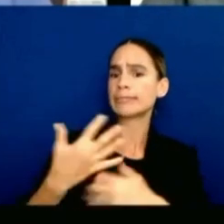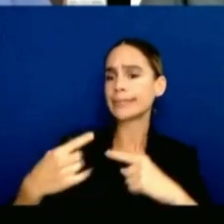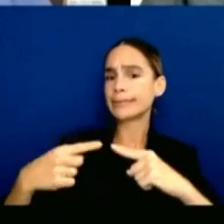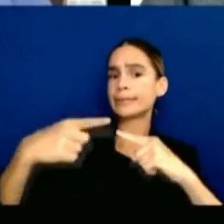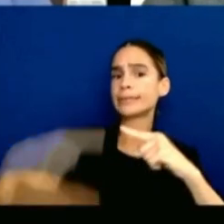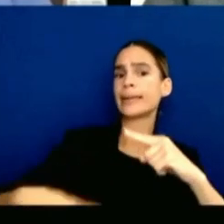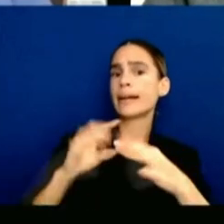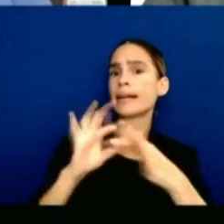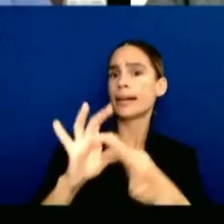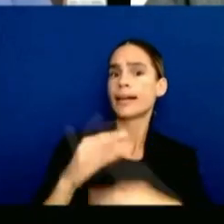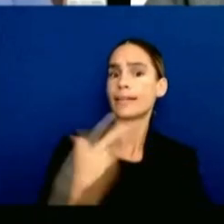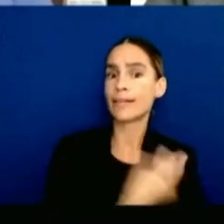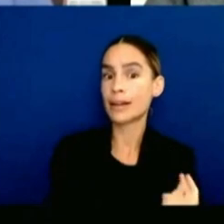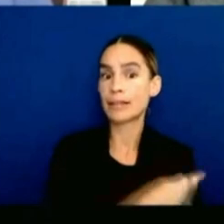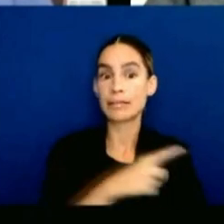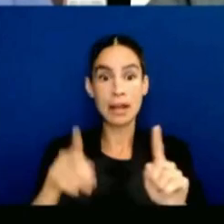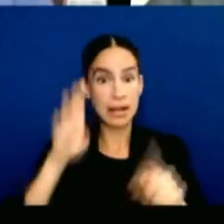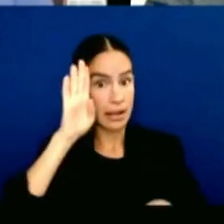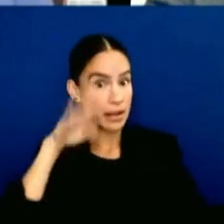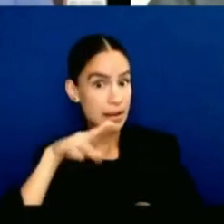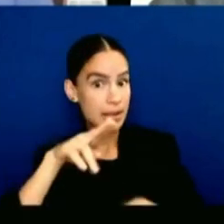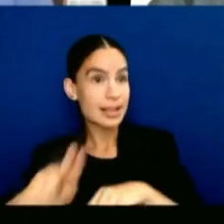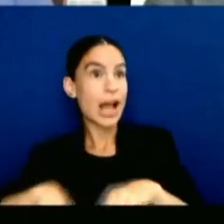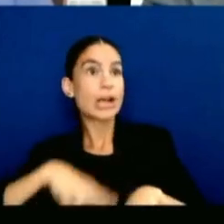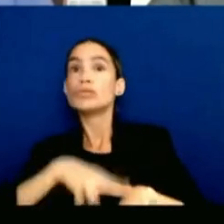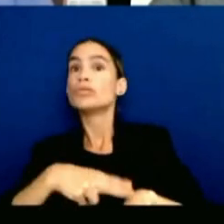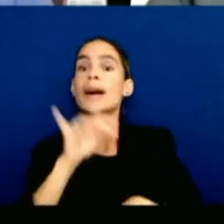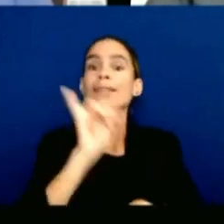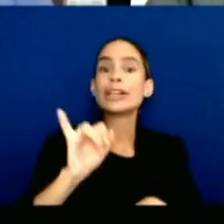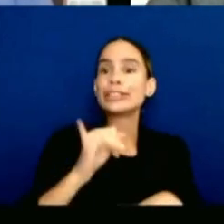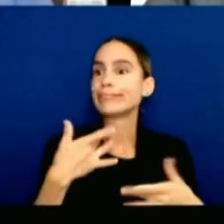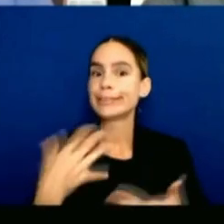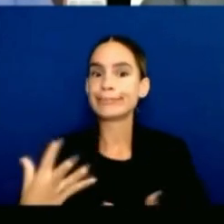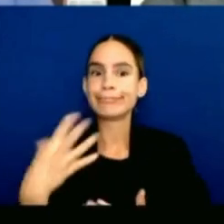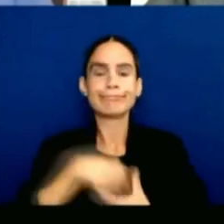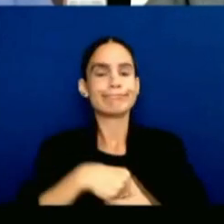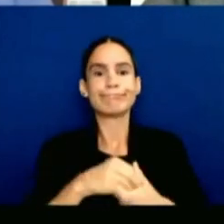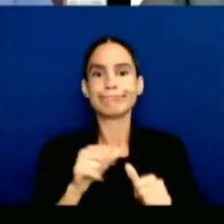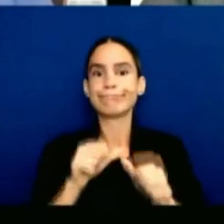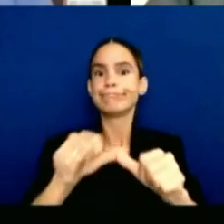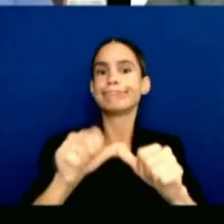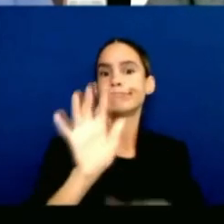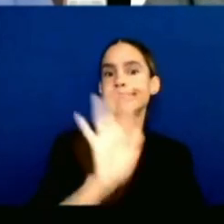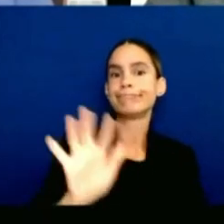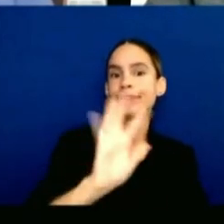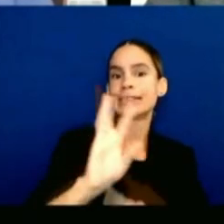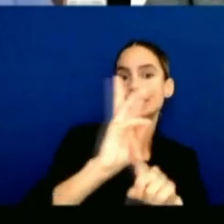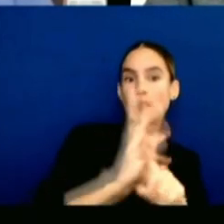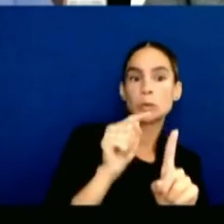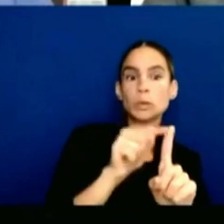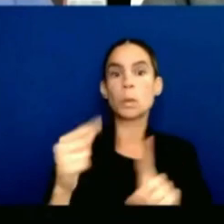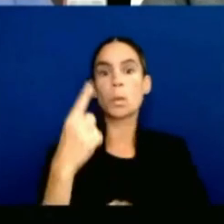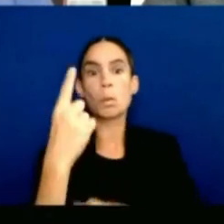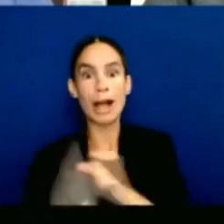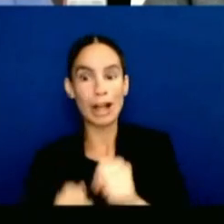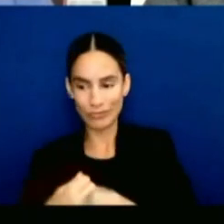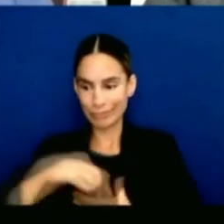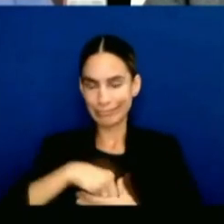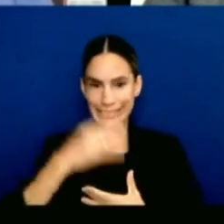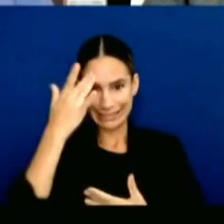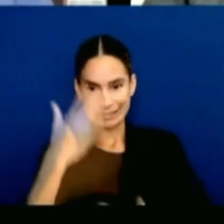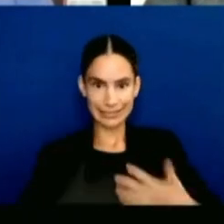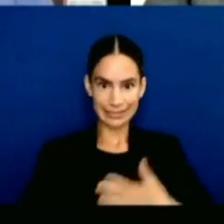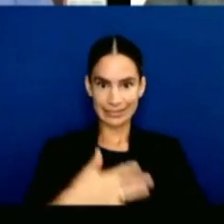However, with this spike protein that's being presented in the way that we do it, with primes and in some cases boost, we're going to